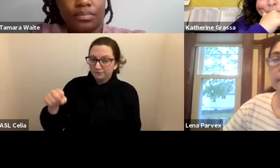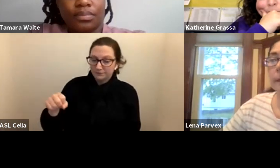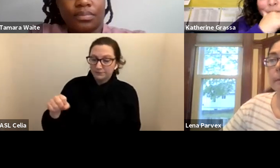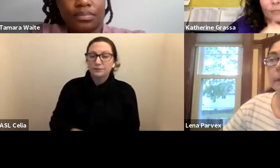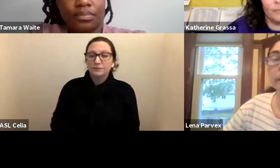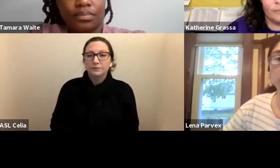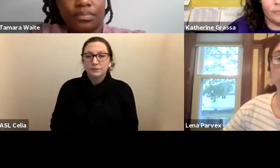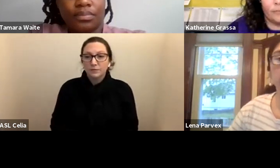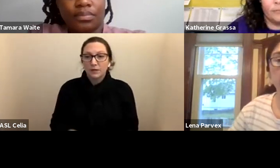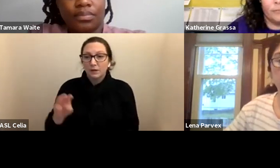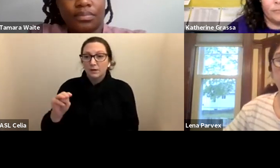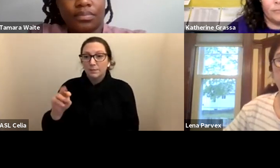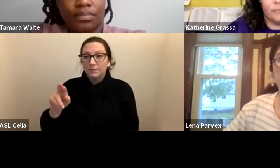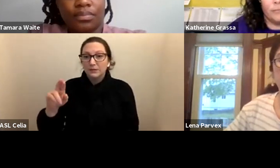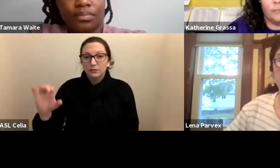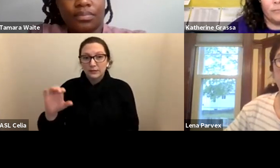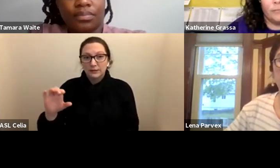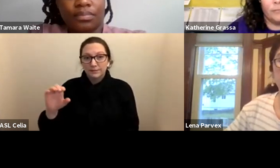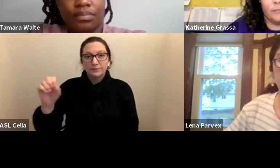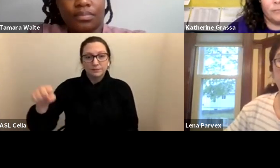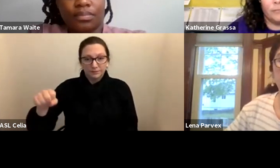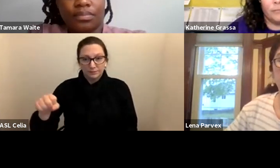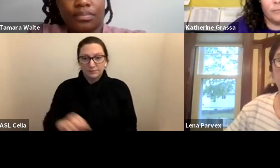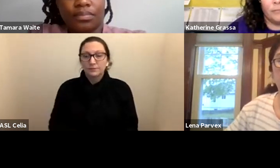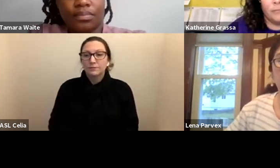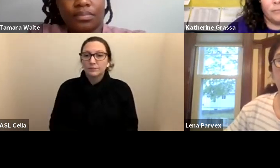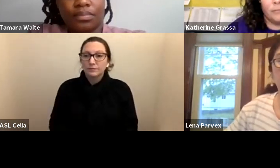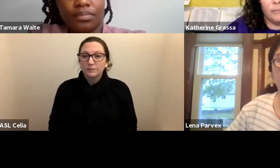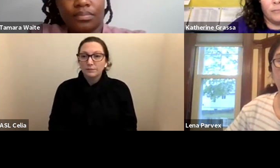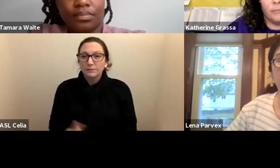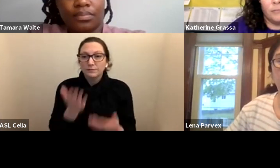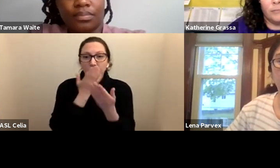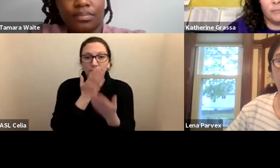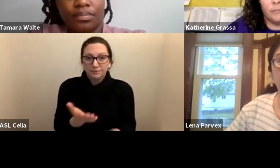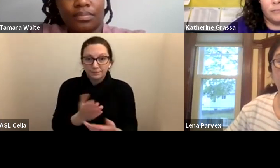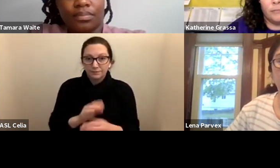Yes. Mr. Contampasis? Yes, Thank you.